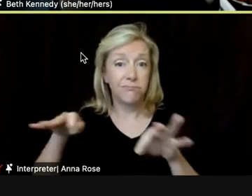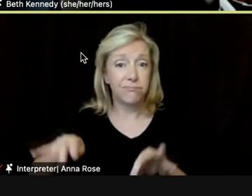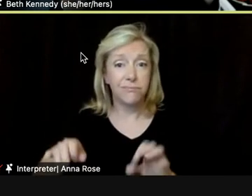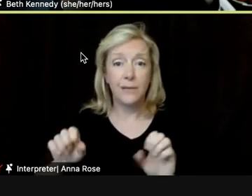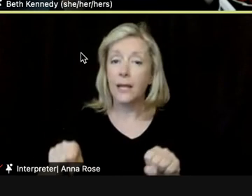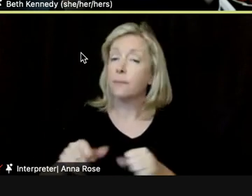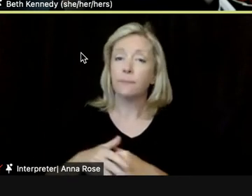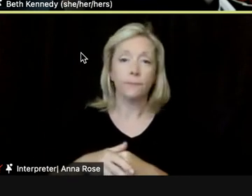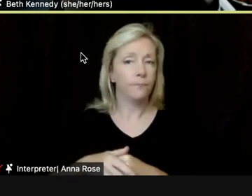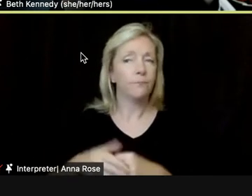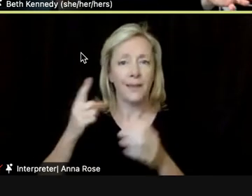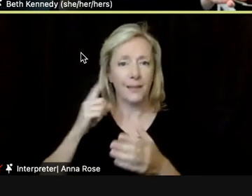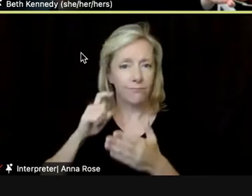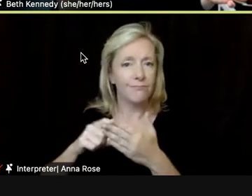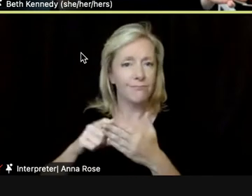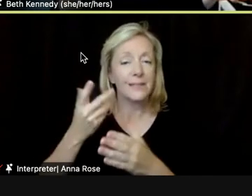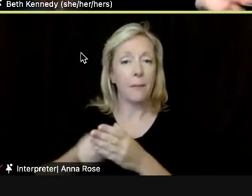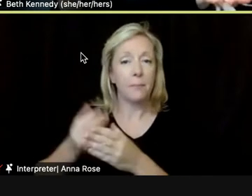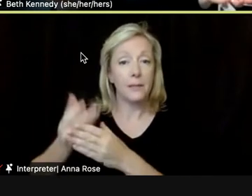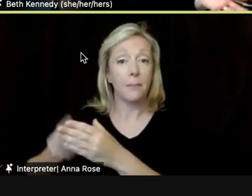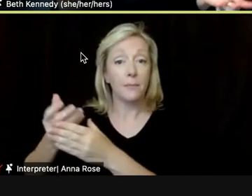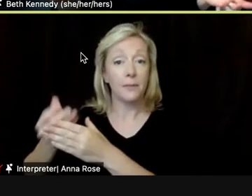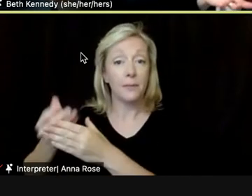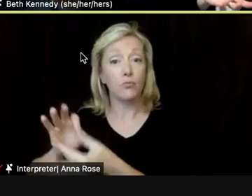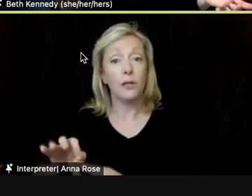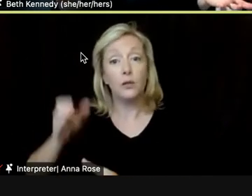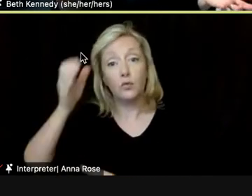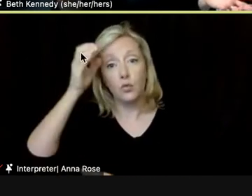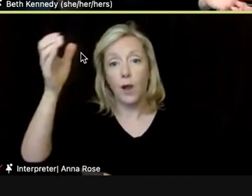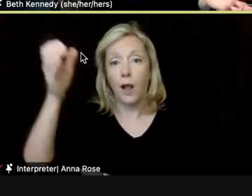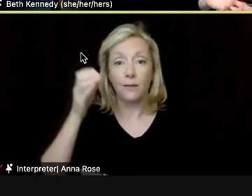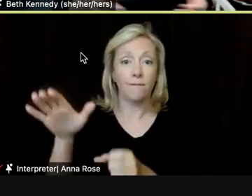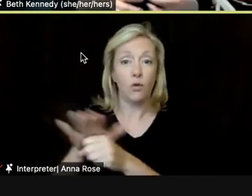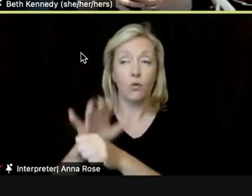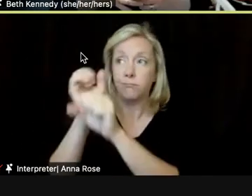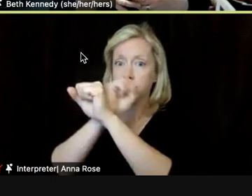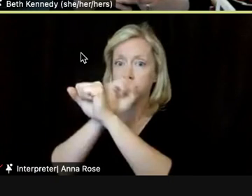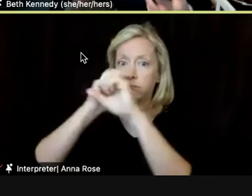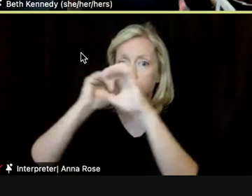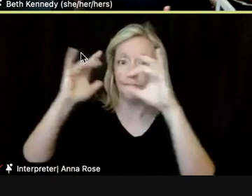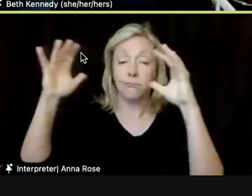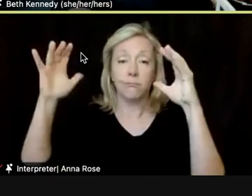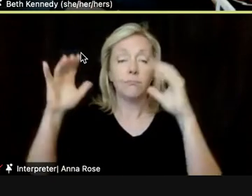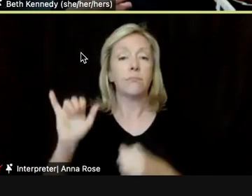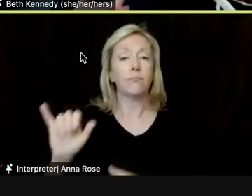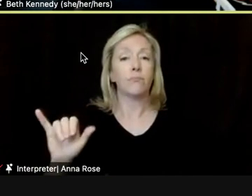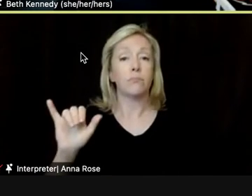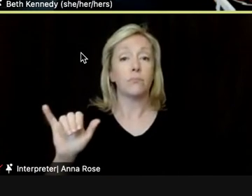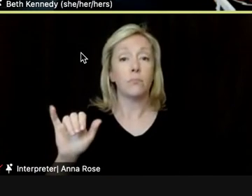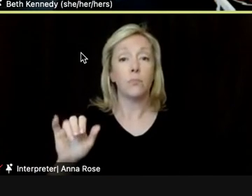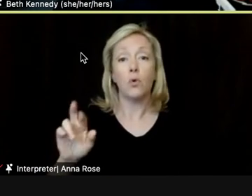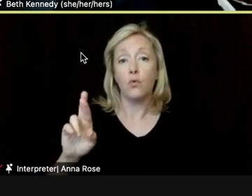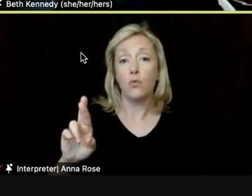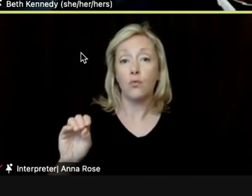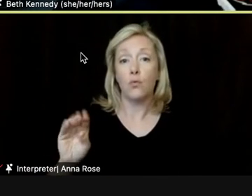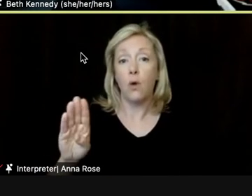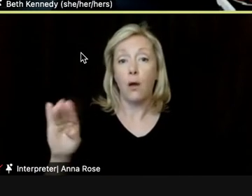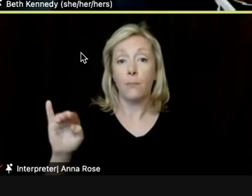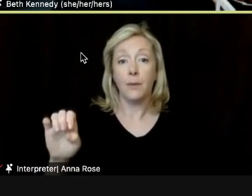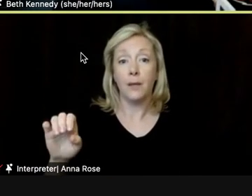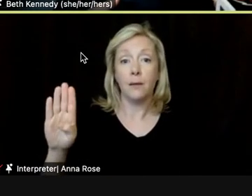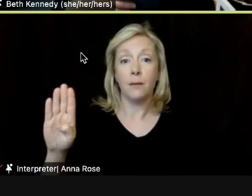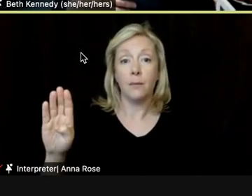of concepts about some of how the world works. And Robbie Bleha is a really good presenter